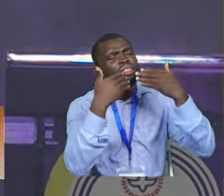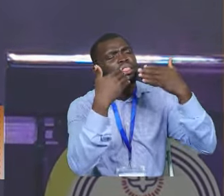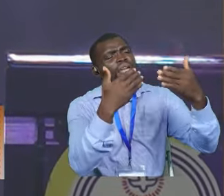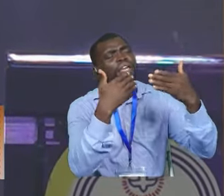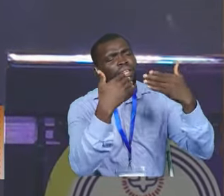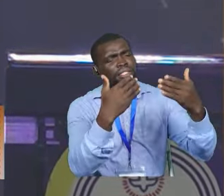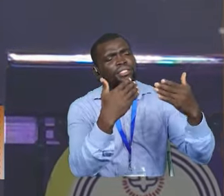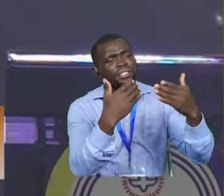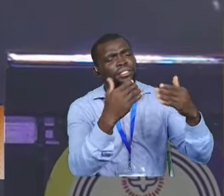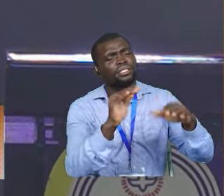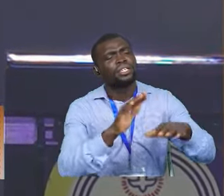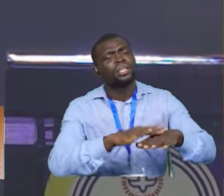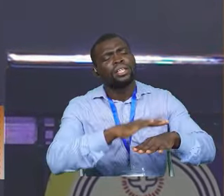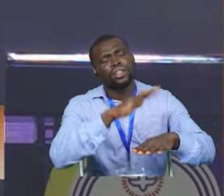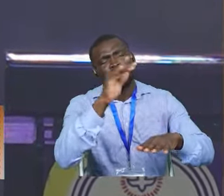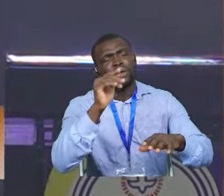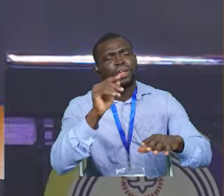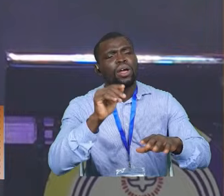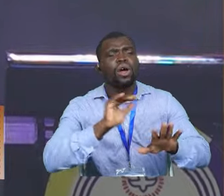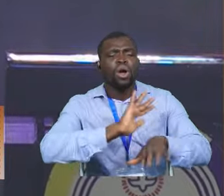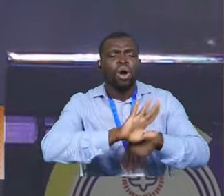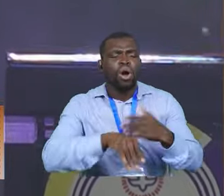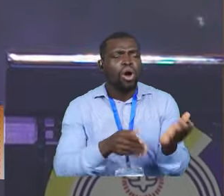Sene nenye necha.